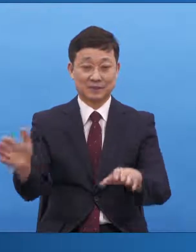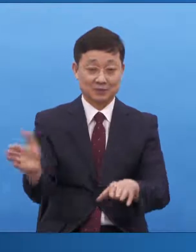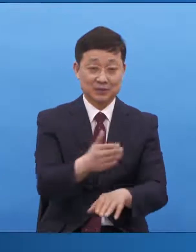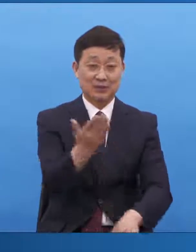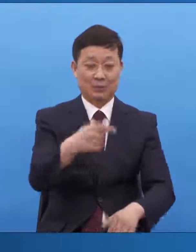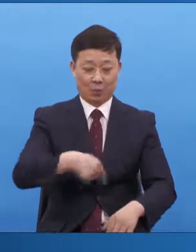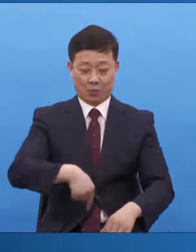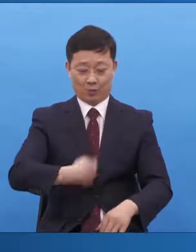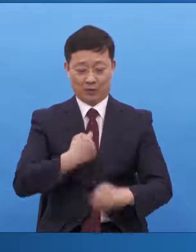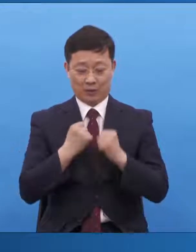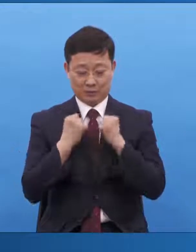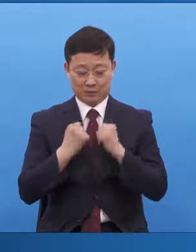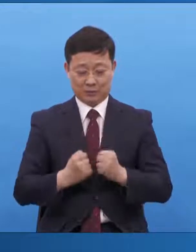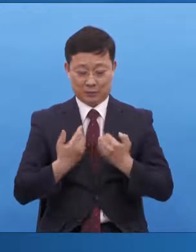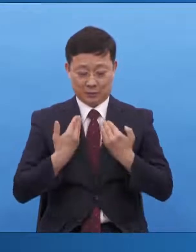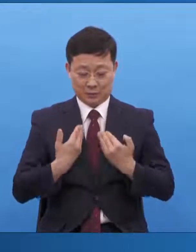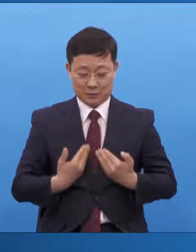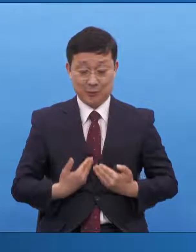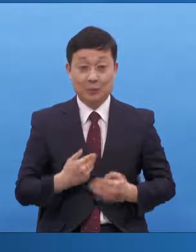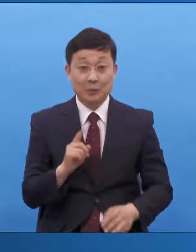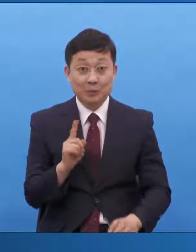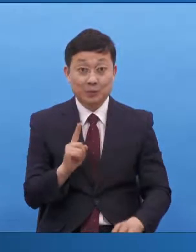yourself.